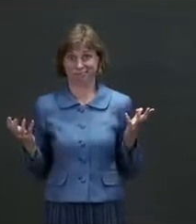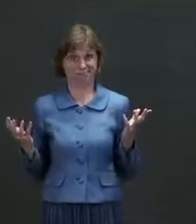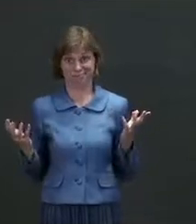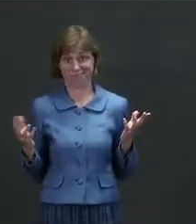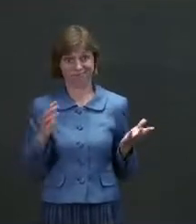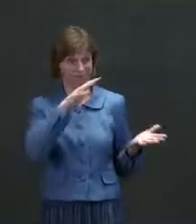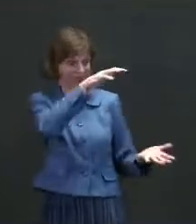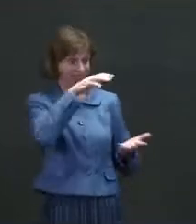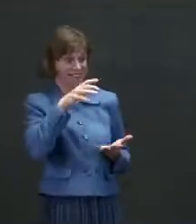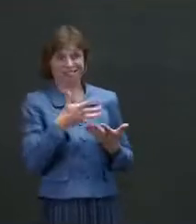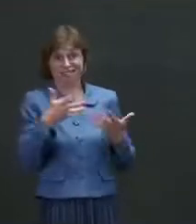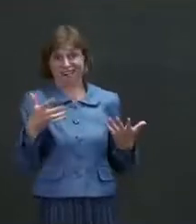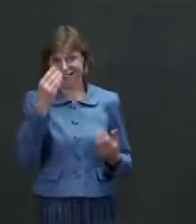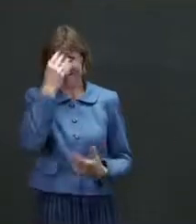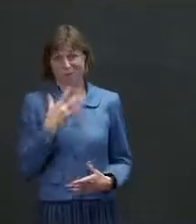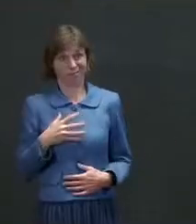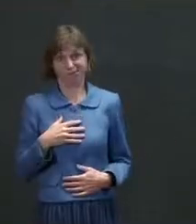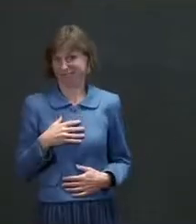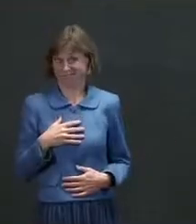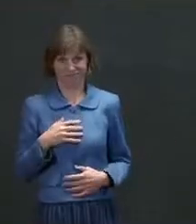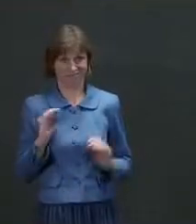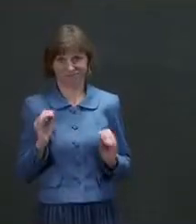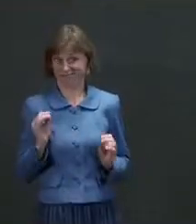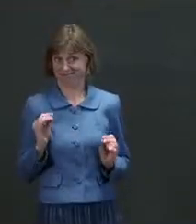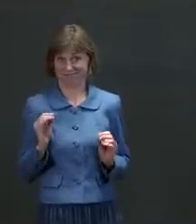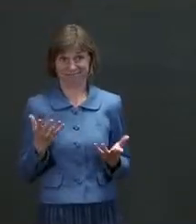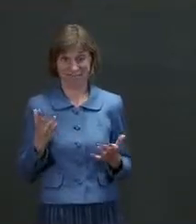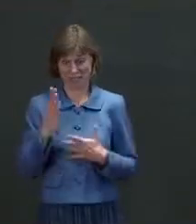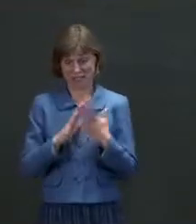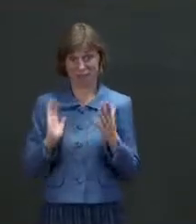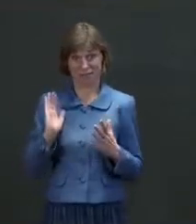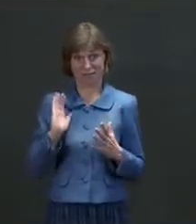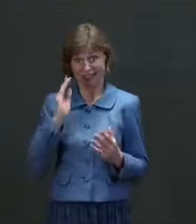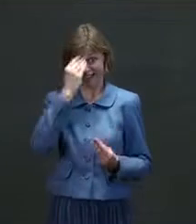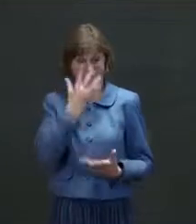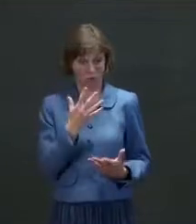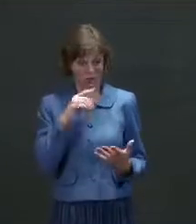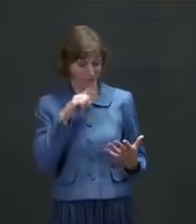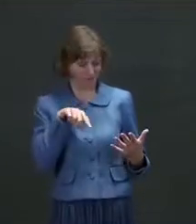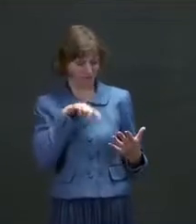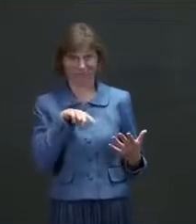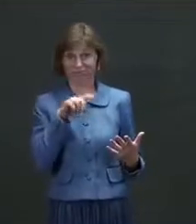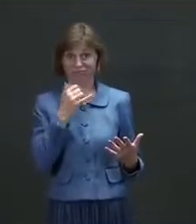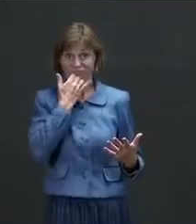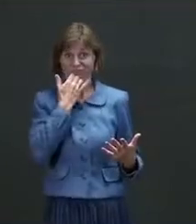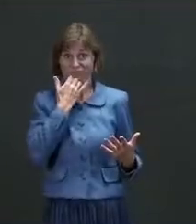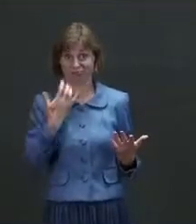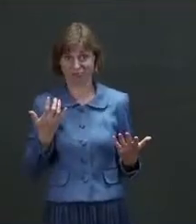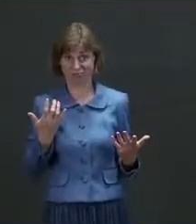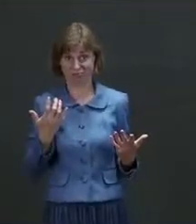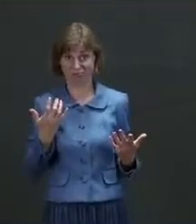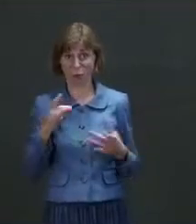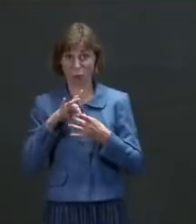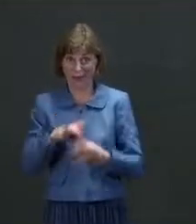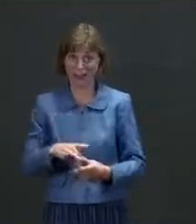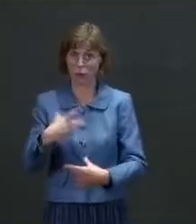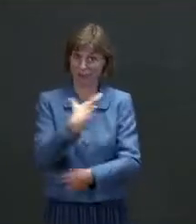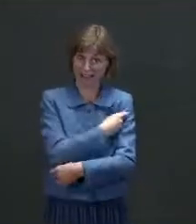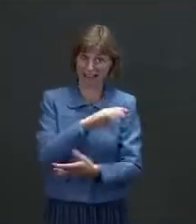lot of information. And some of the information we had turned out not to be accurate in terms of vaccine